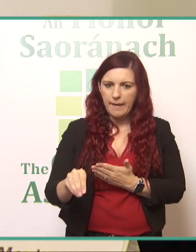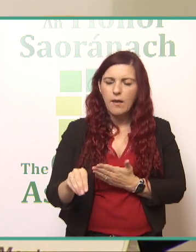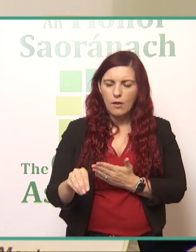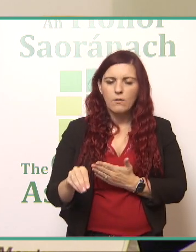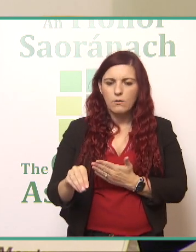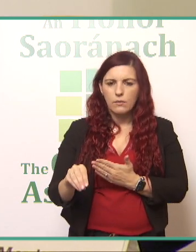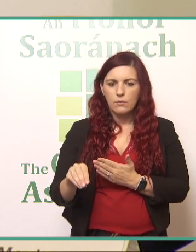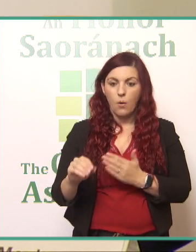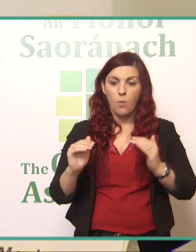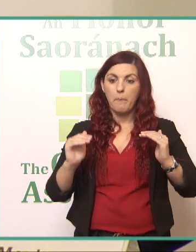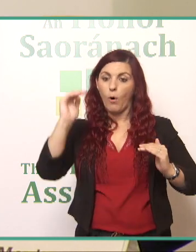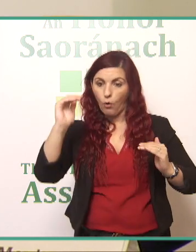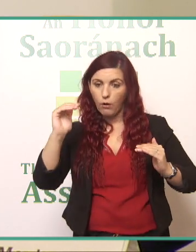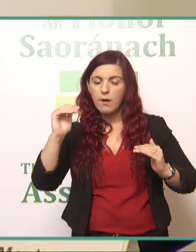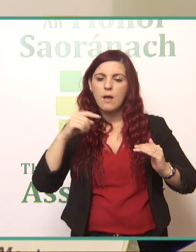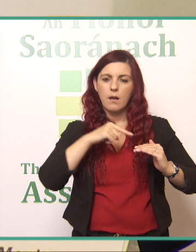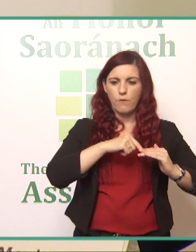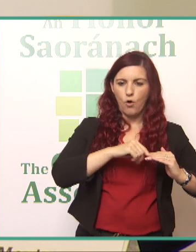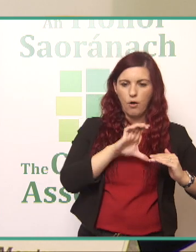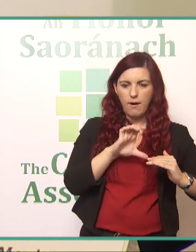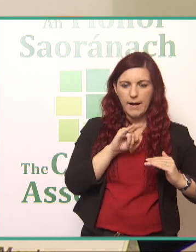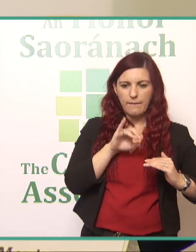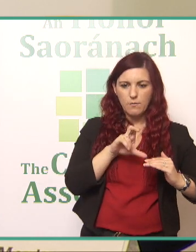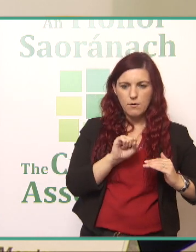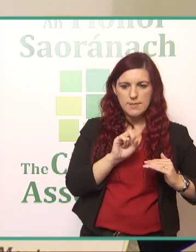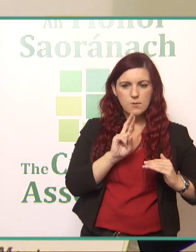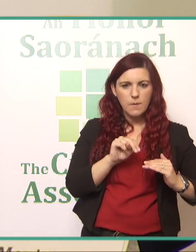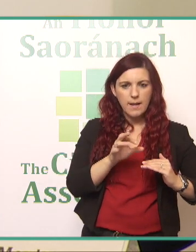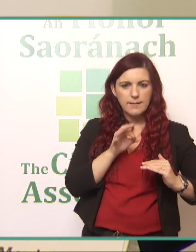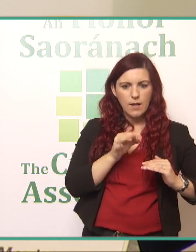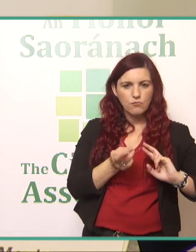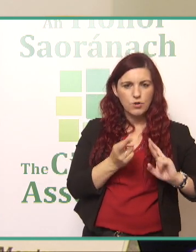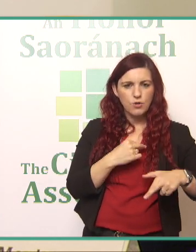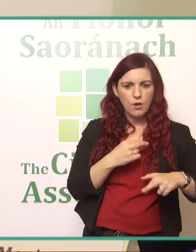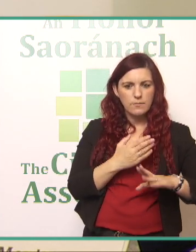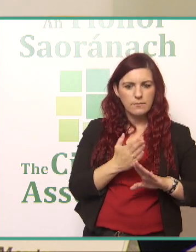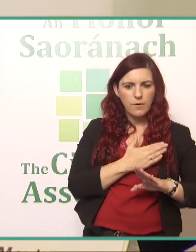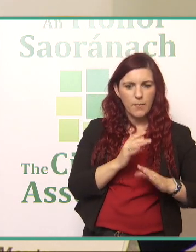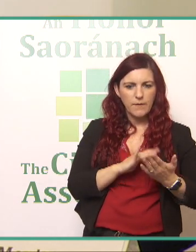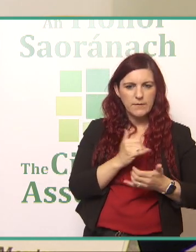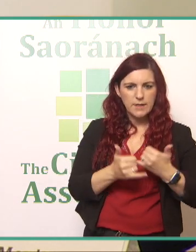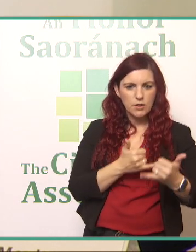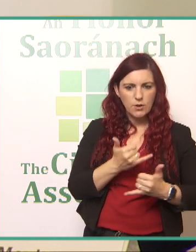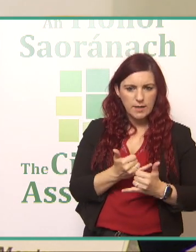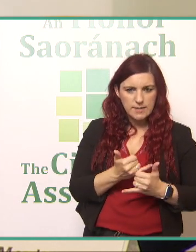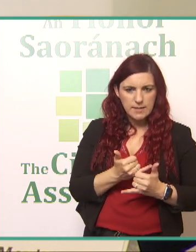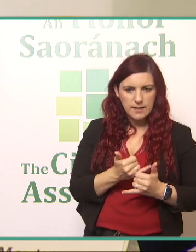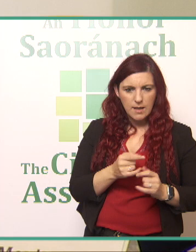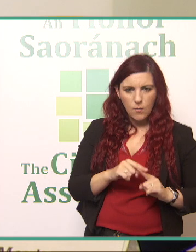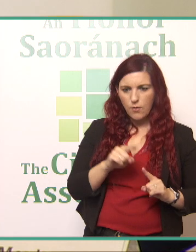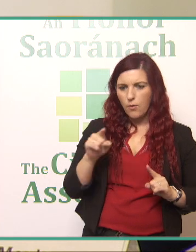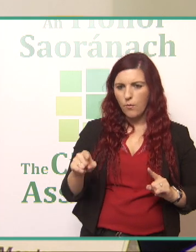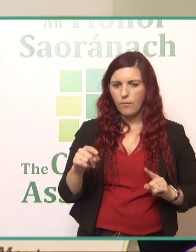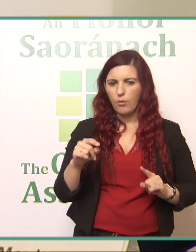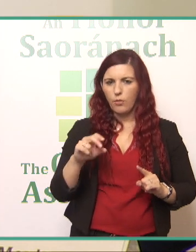with coniferous plantations, you can get a return in terms of thinnings at 15 years and clear felling at 30 to 40 years, whereas